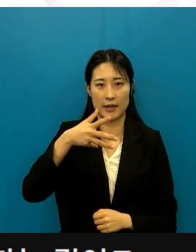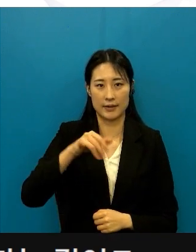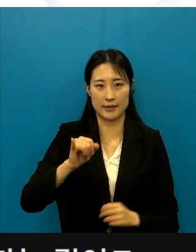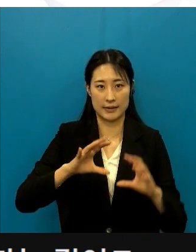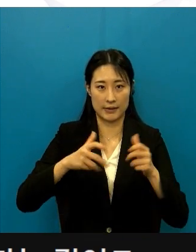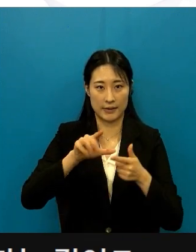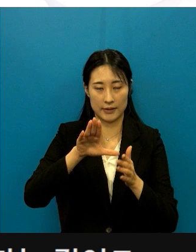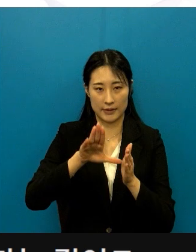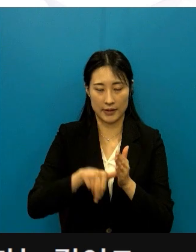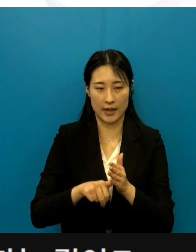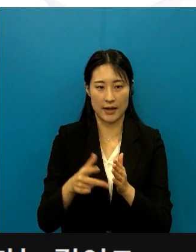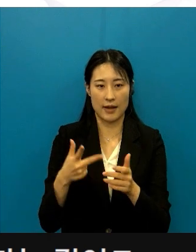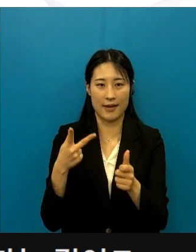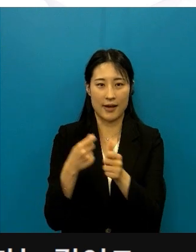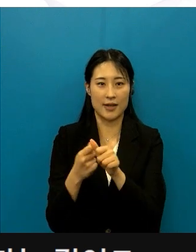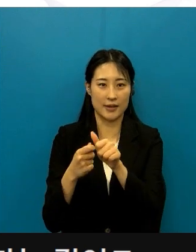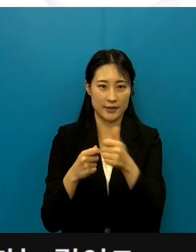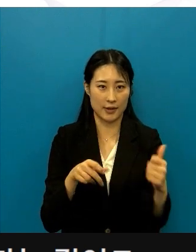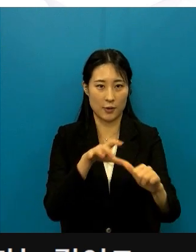80 years ago.